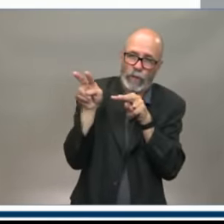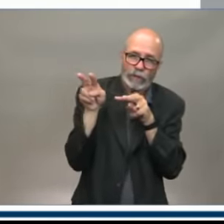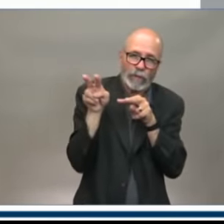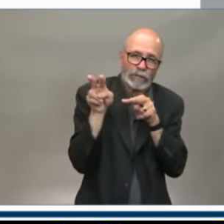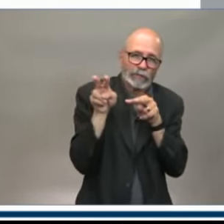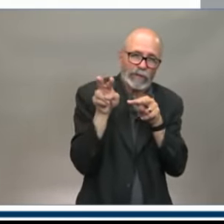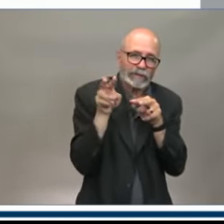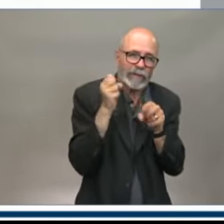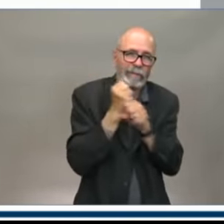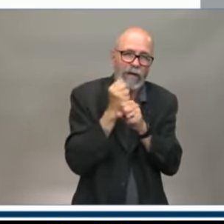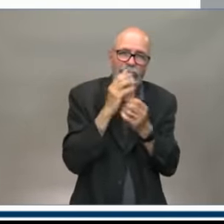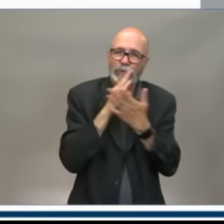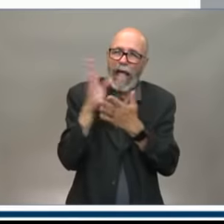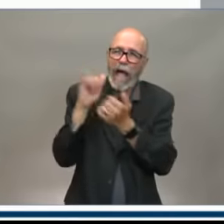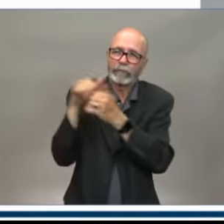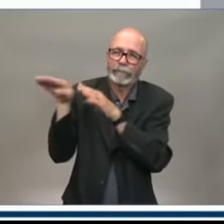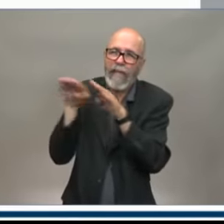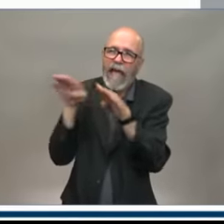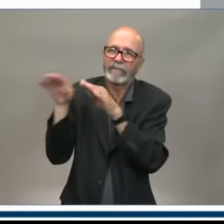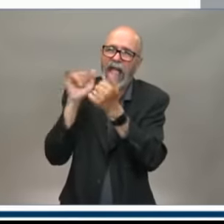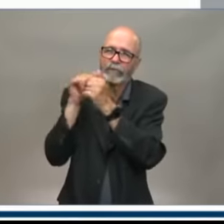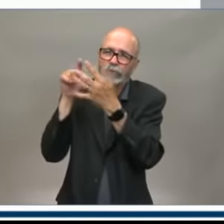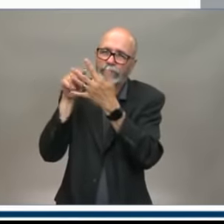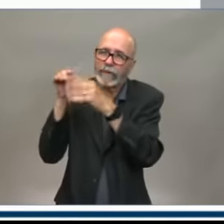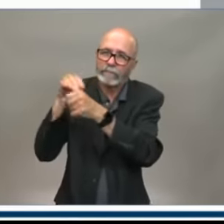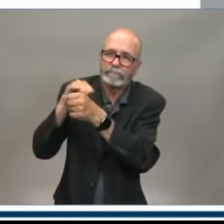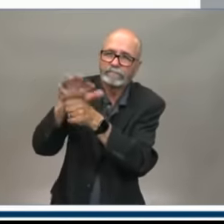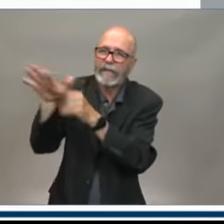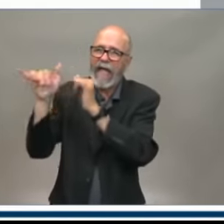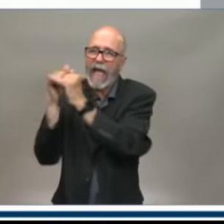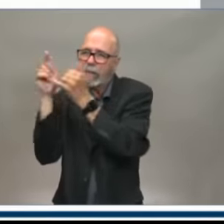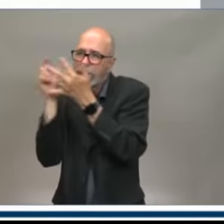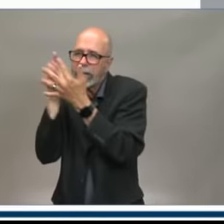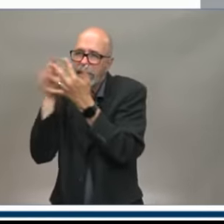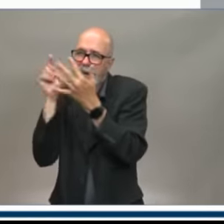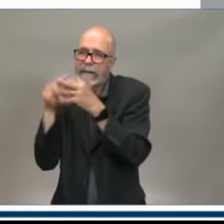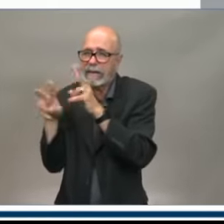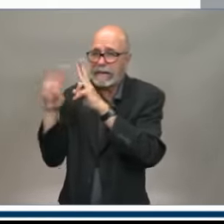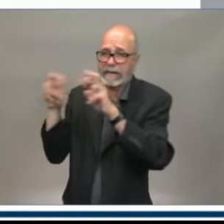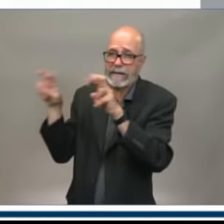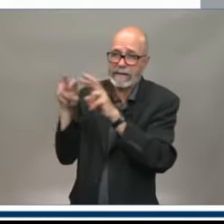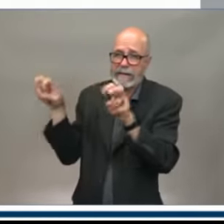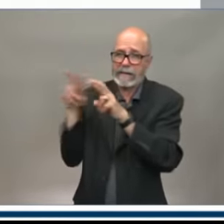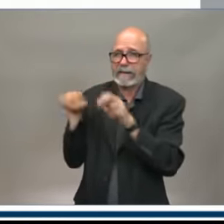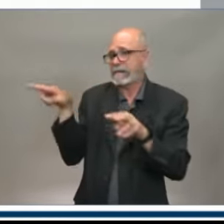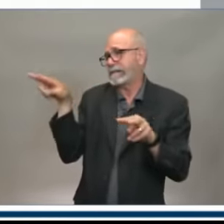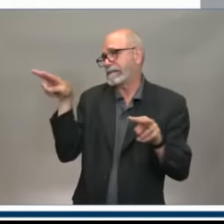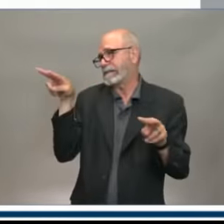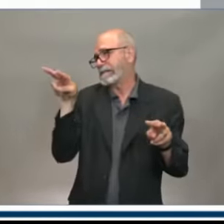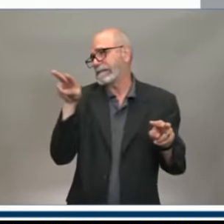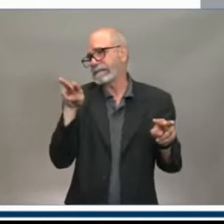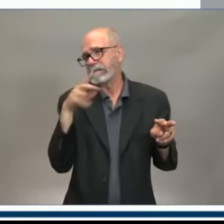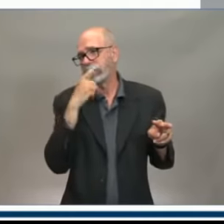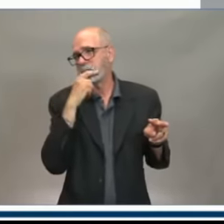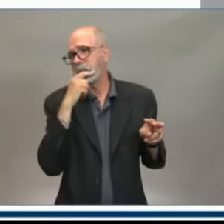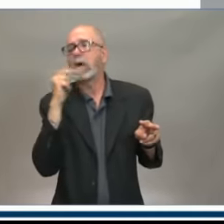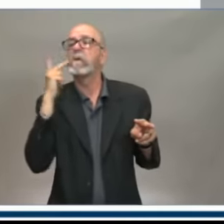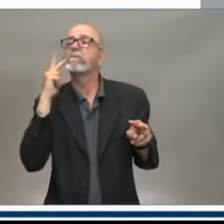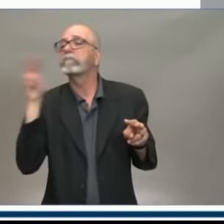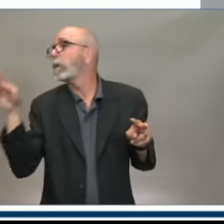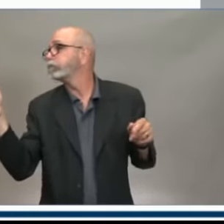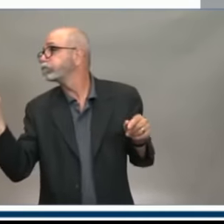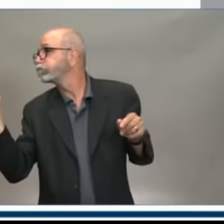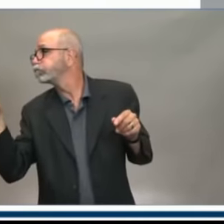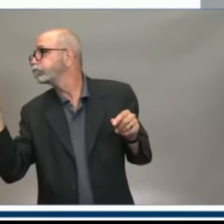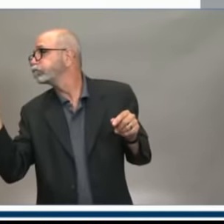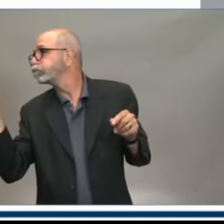the impact and of COVID-19 transmission by opening up